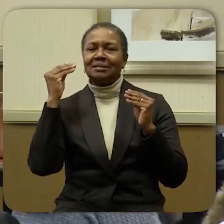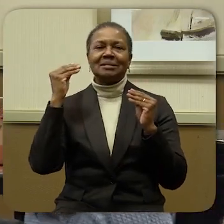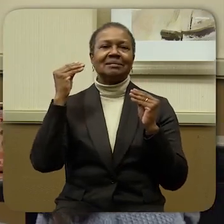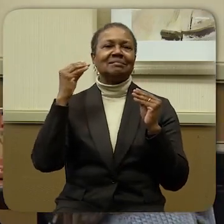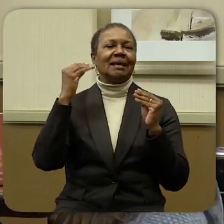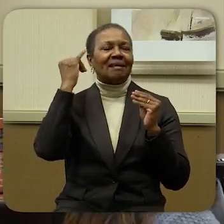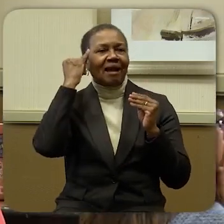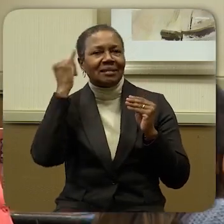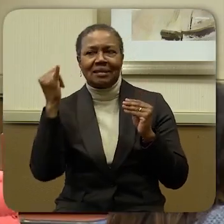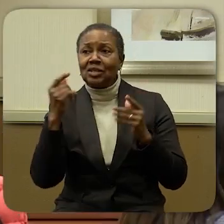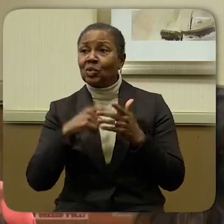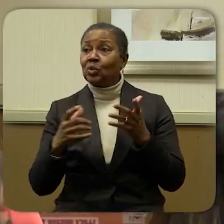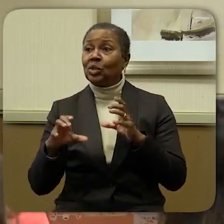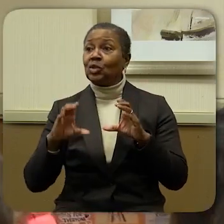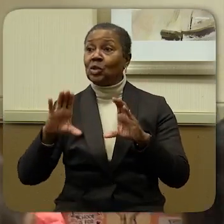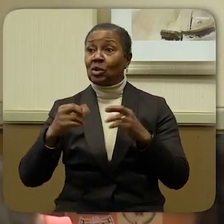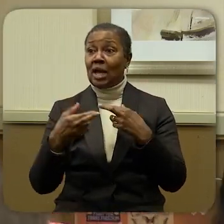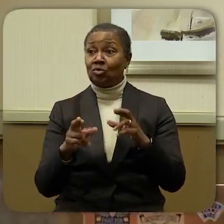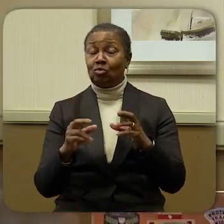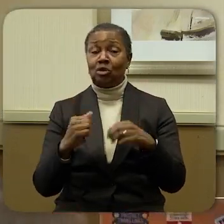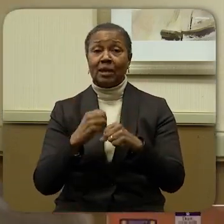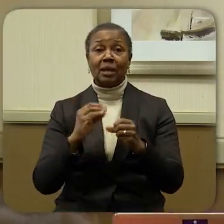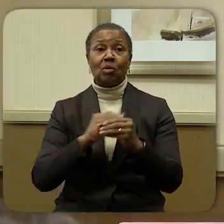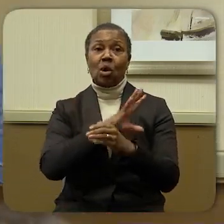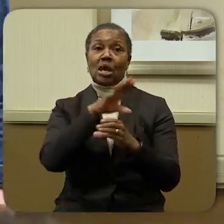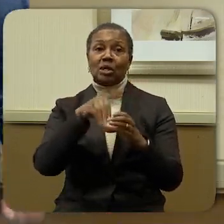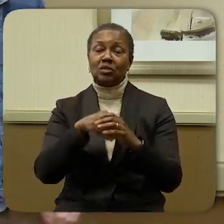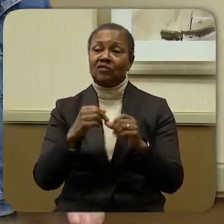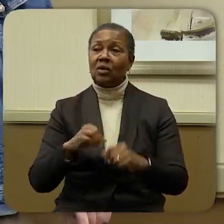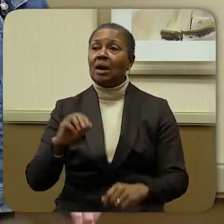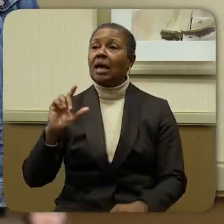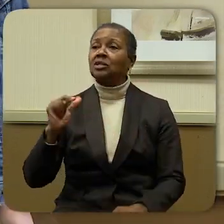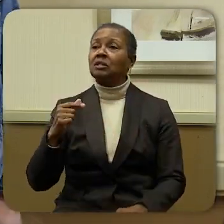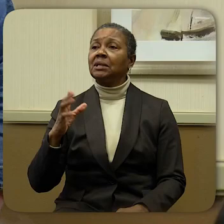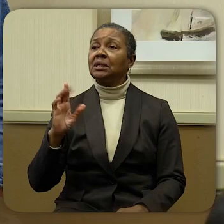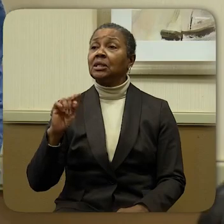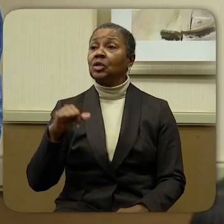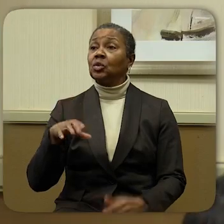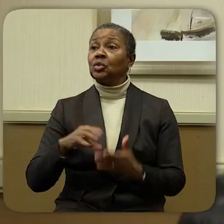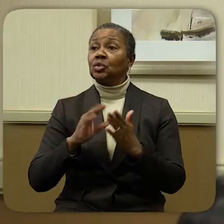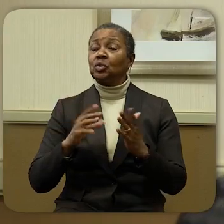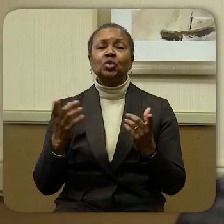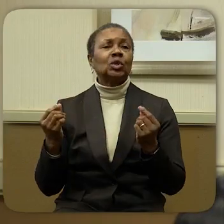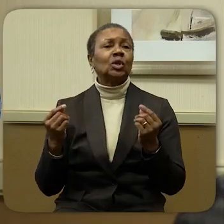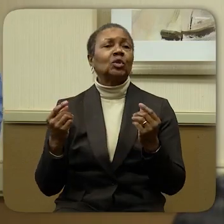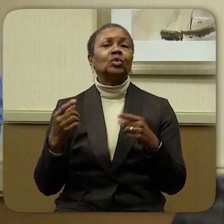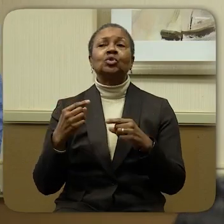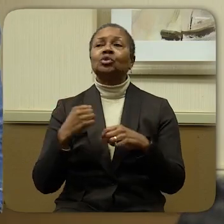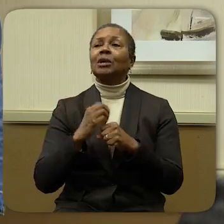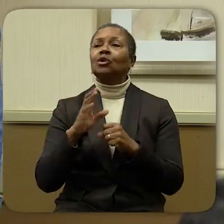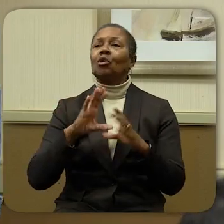in your classroom to make it more inclusive of LGBTQ students?